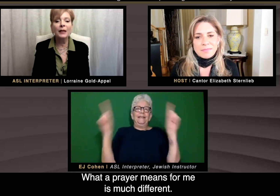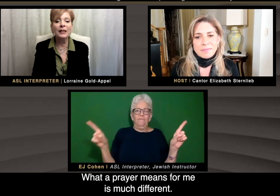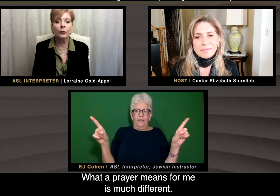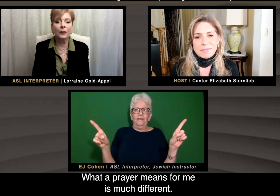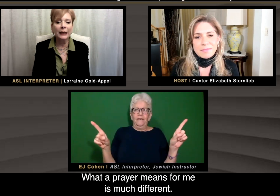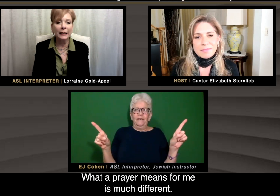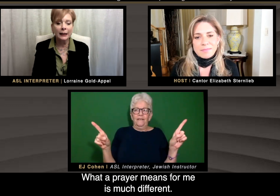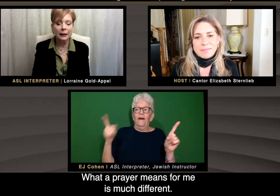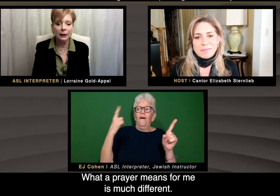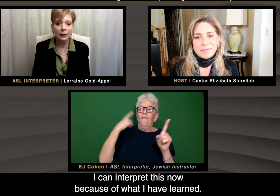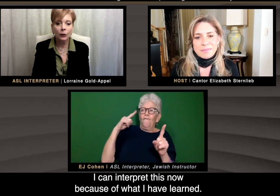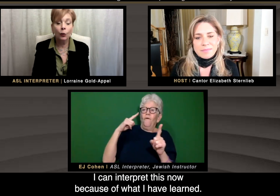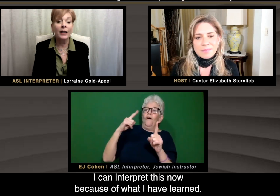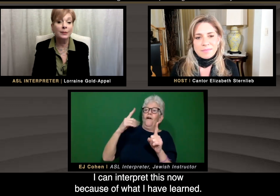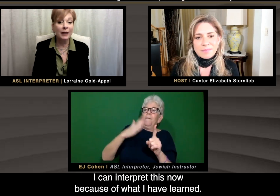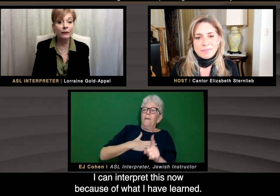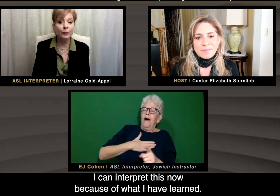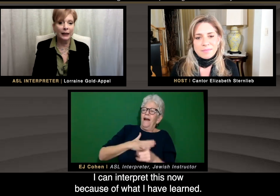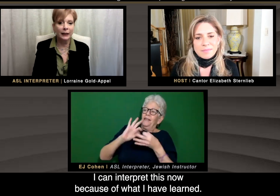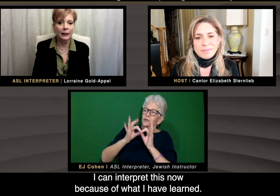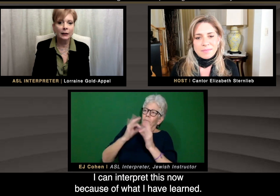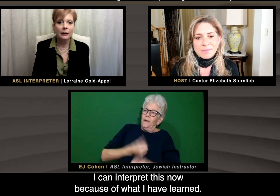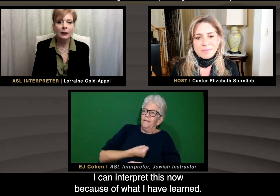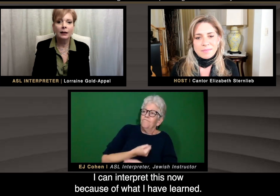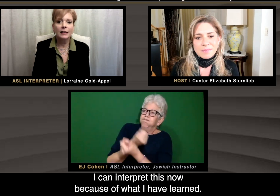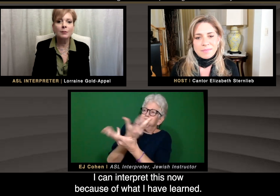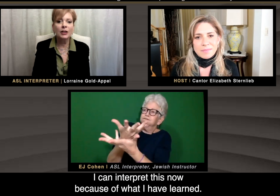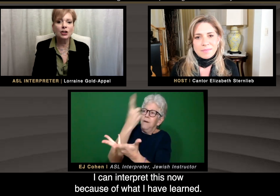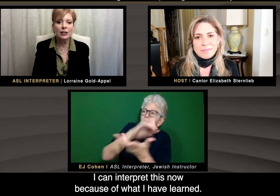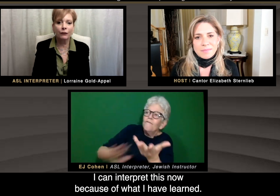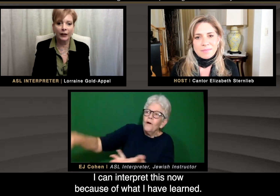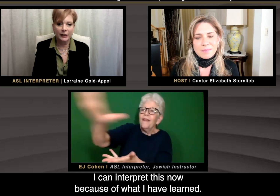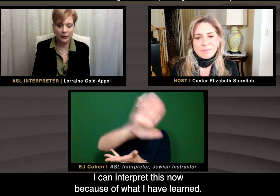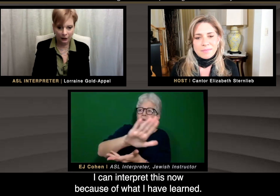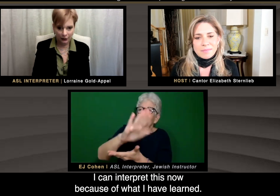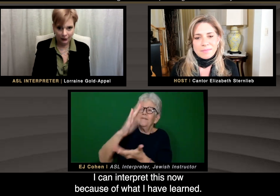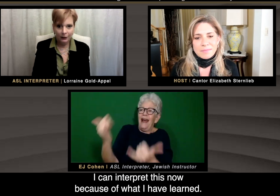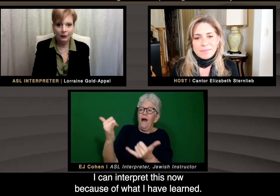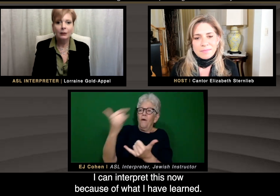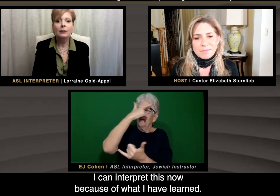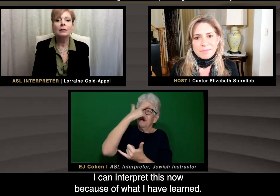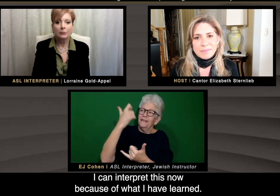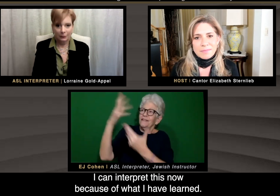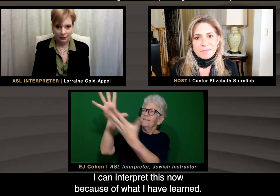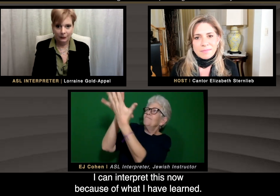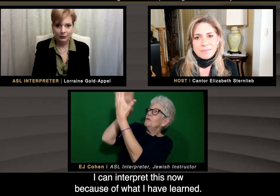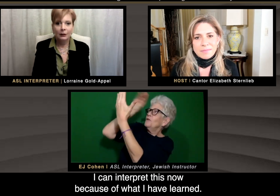What a prayer means for me, or has meant for me, is much different.